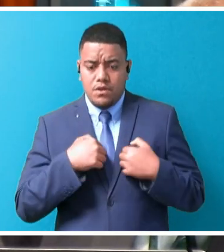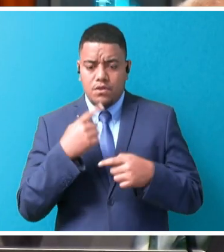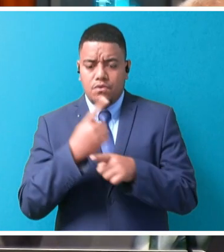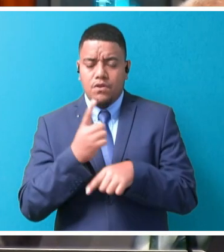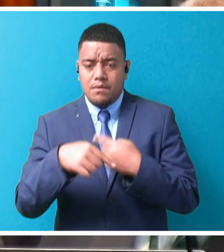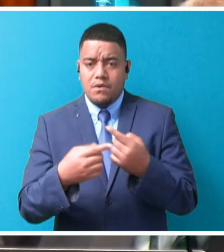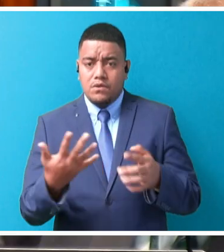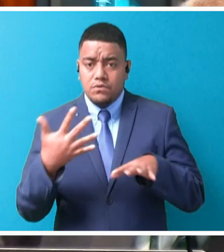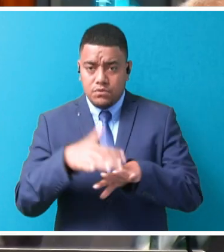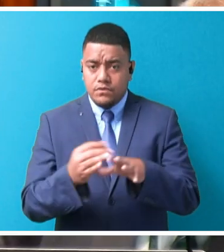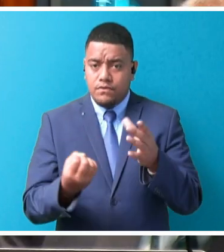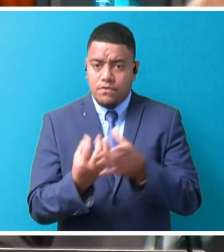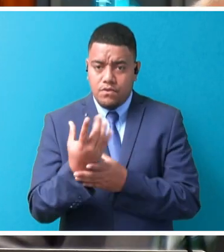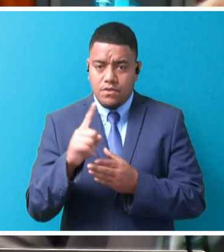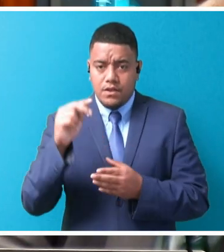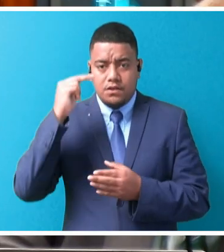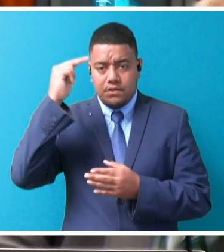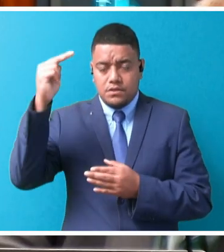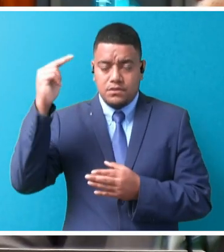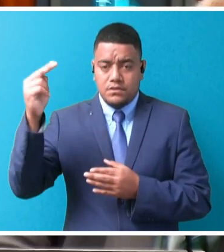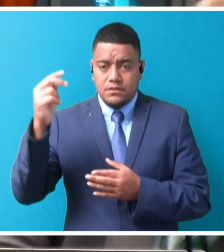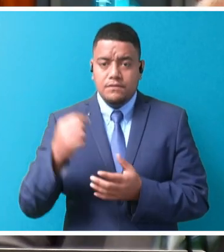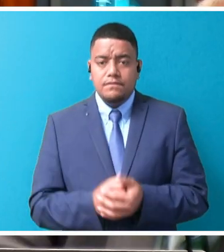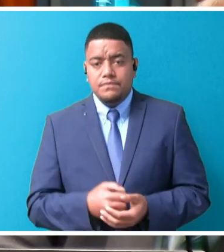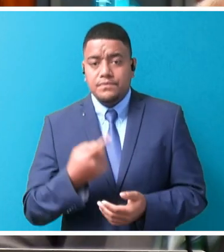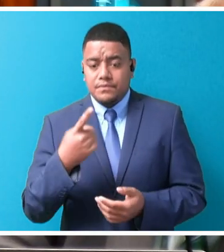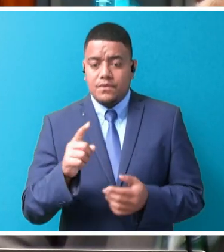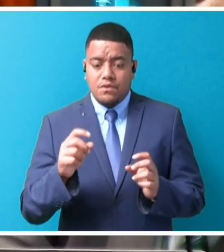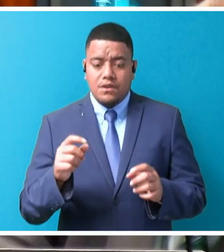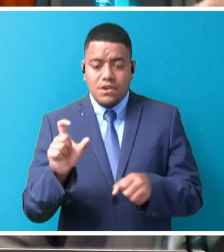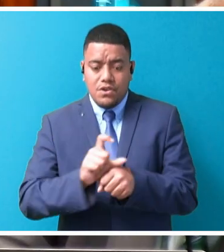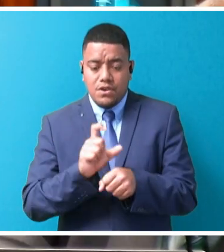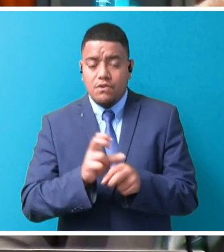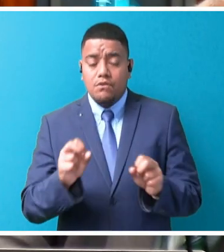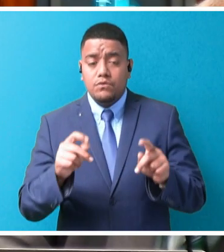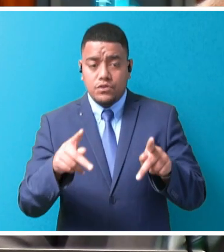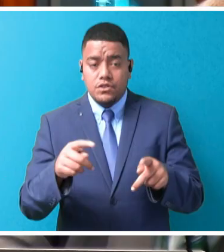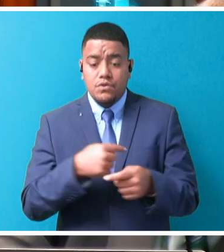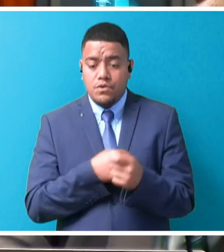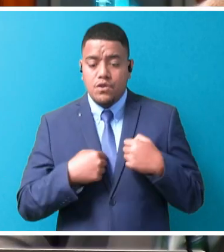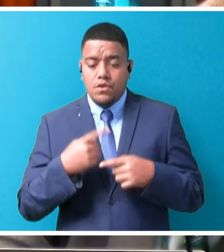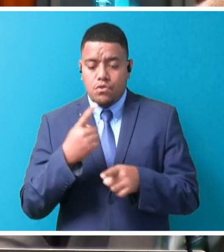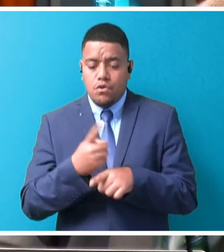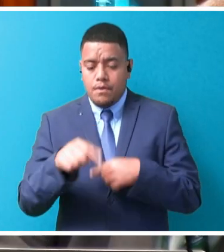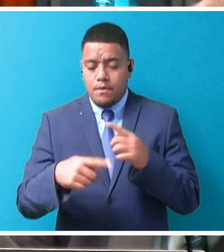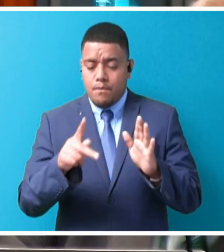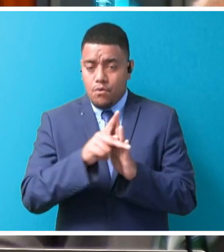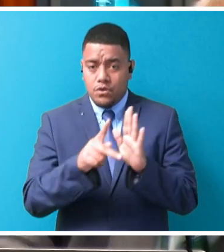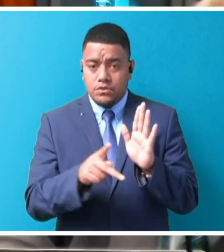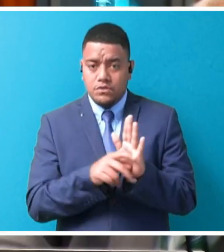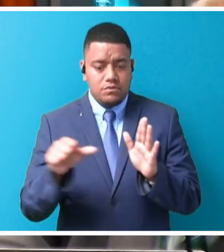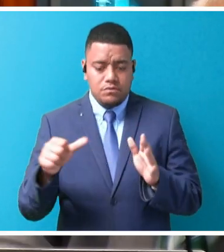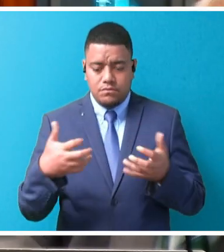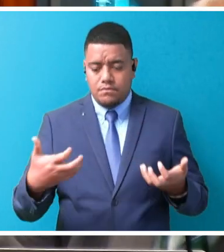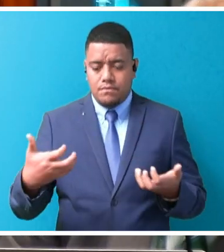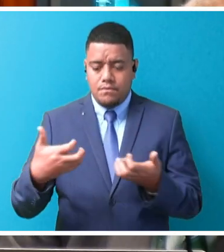inclusive growth, national resilience, and equitable opportunity, we are speaking about policies that must work for nearly